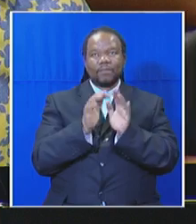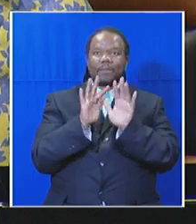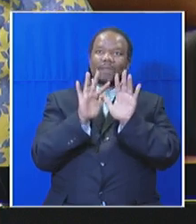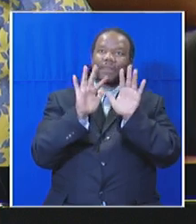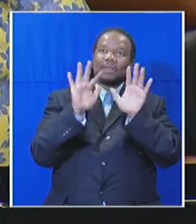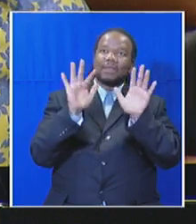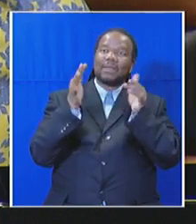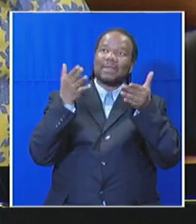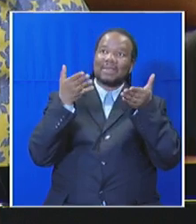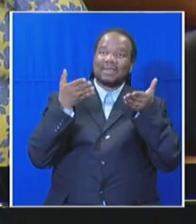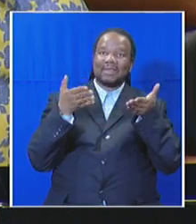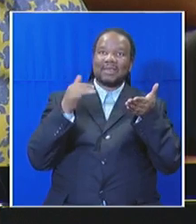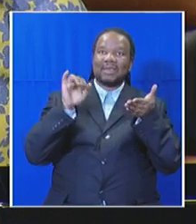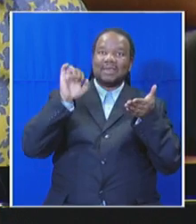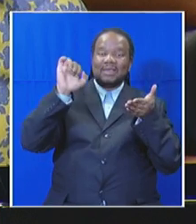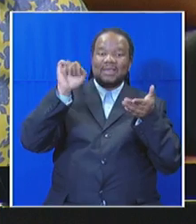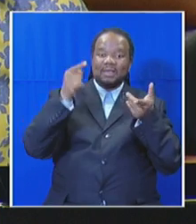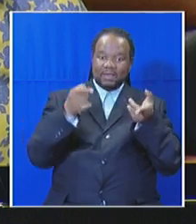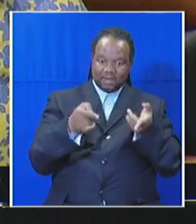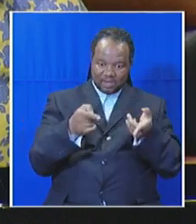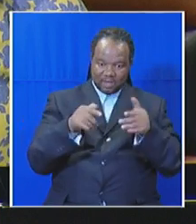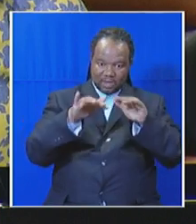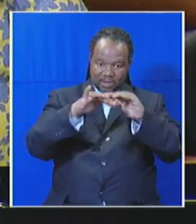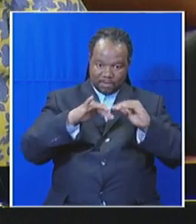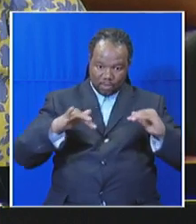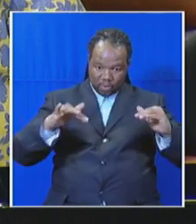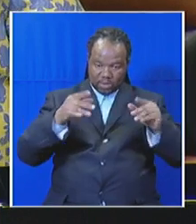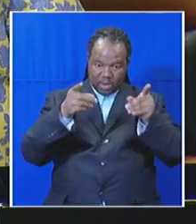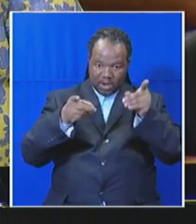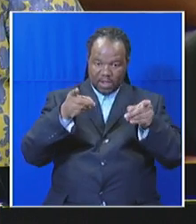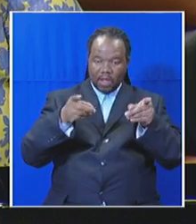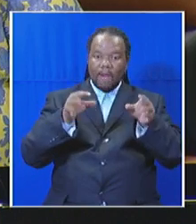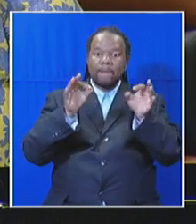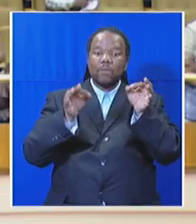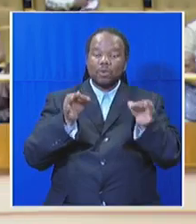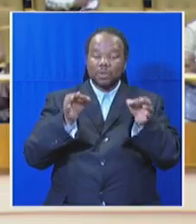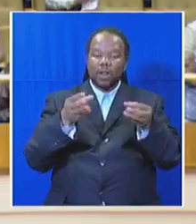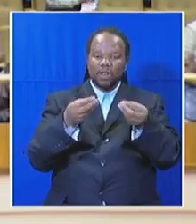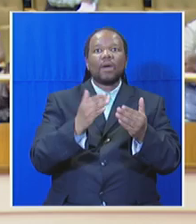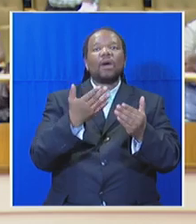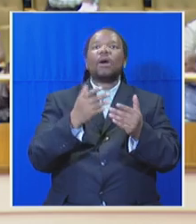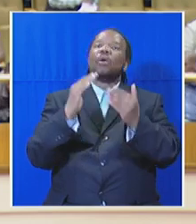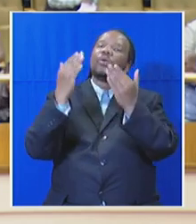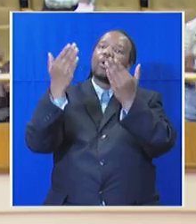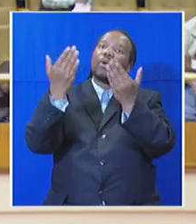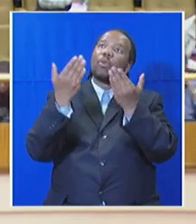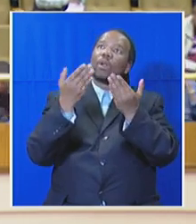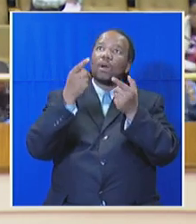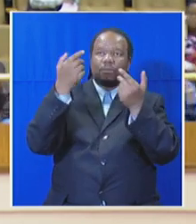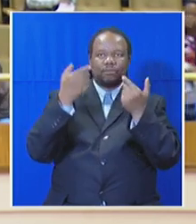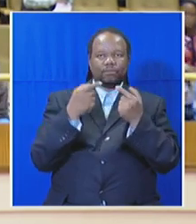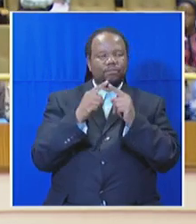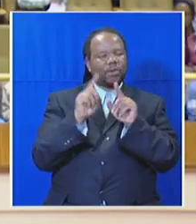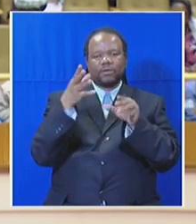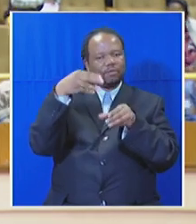activity reserved for the floor here. But I really want to welcome the Honorable in the gallery.